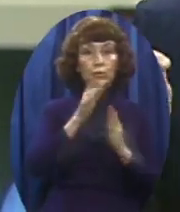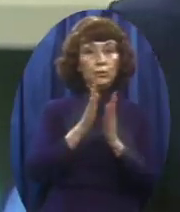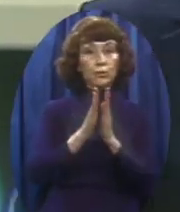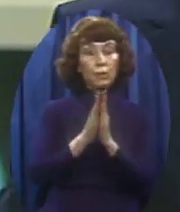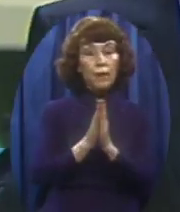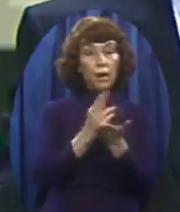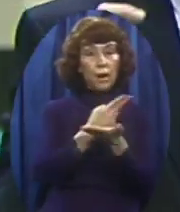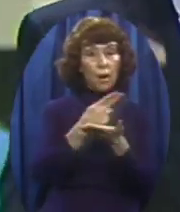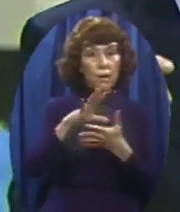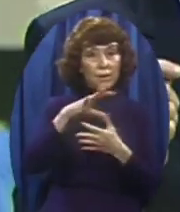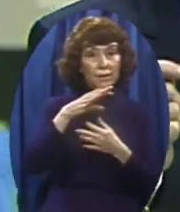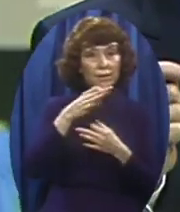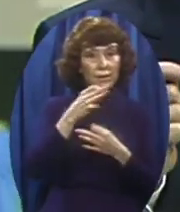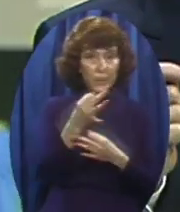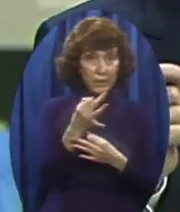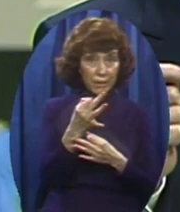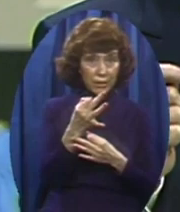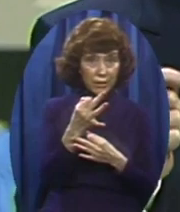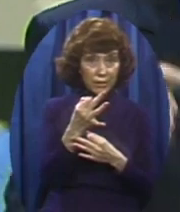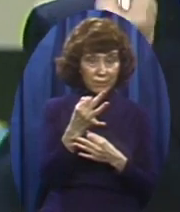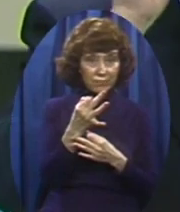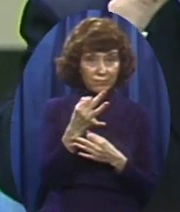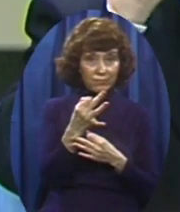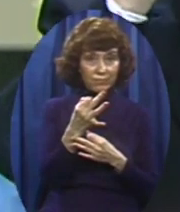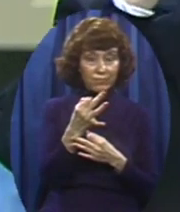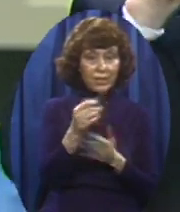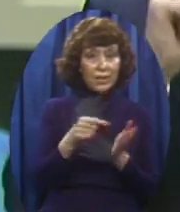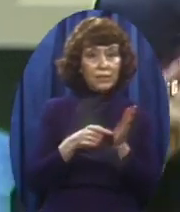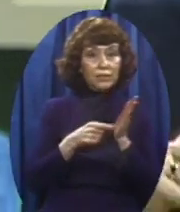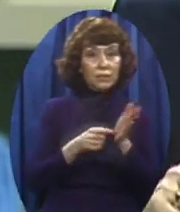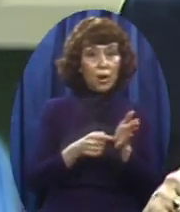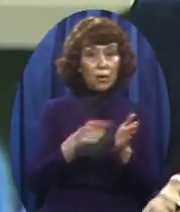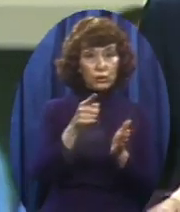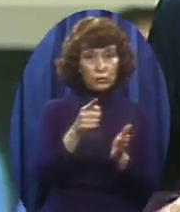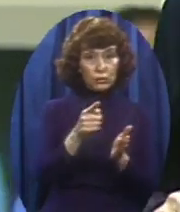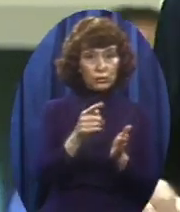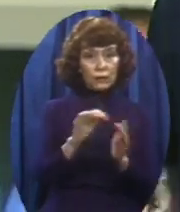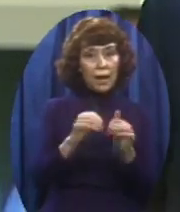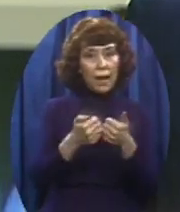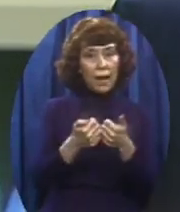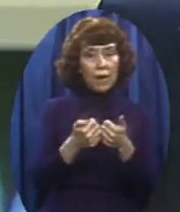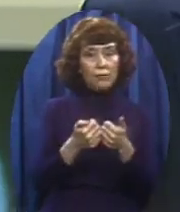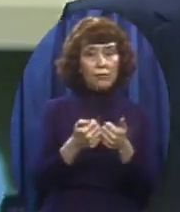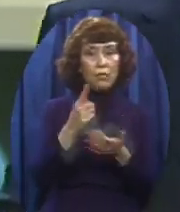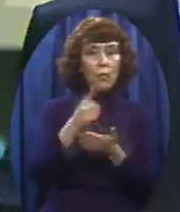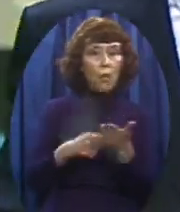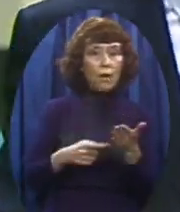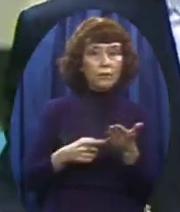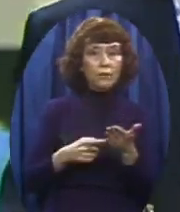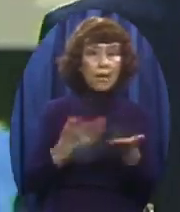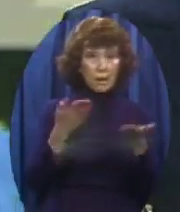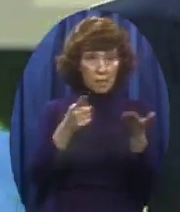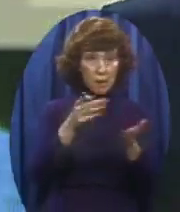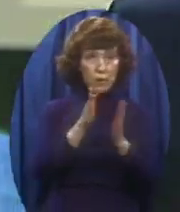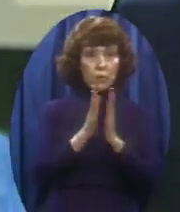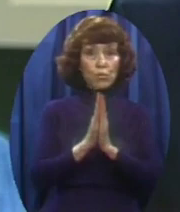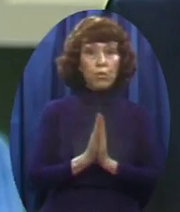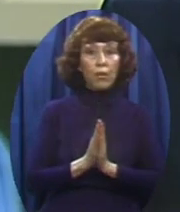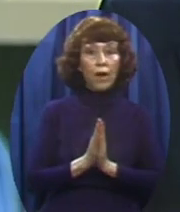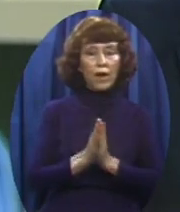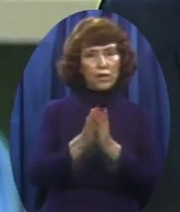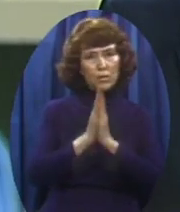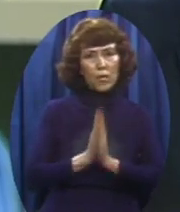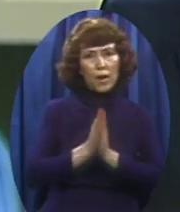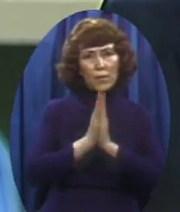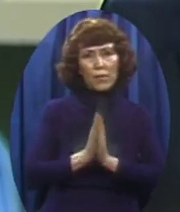motivates and reveals. Did you ever pray and then finally in frustration stop and say, I don't know how to